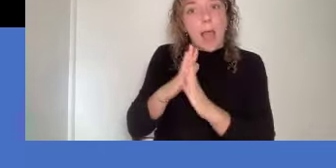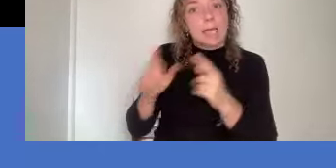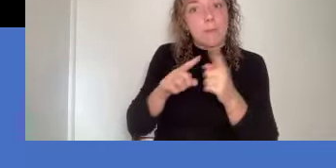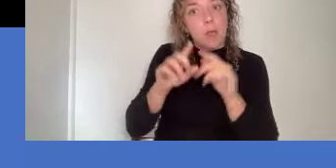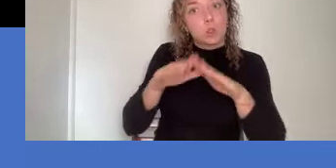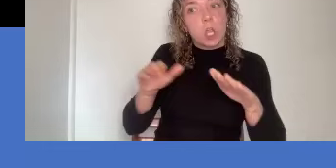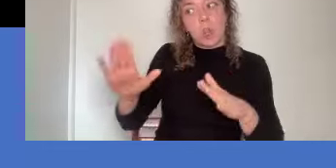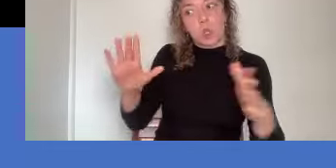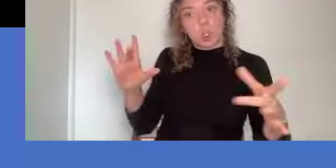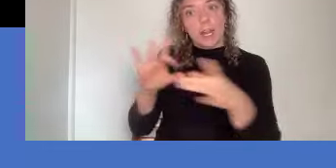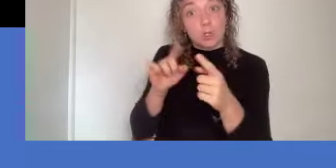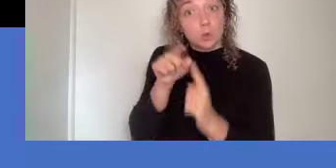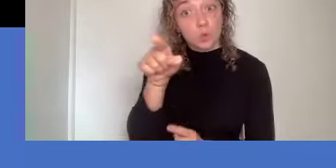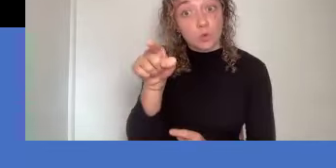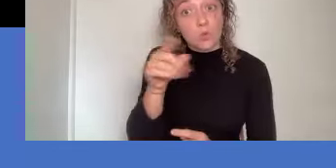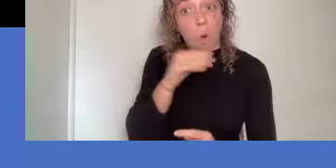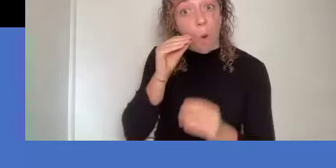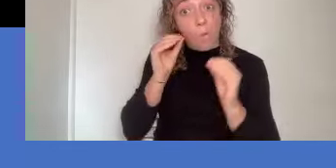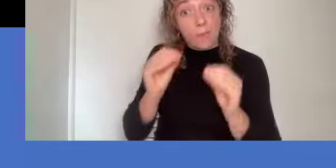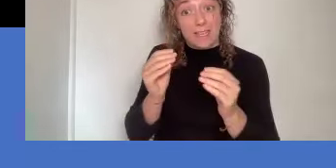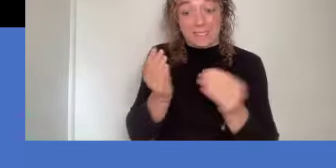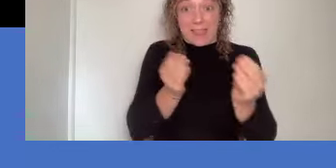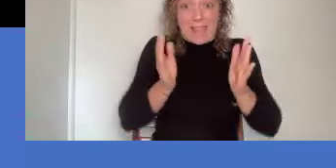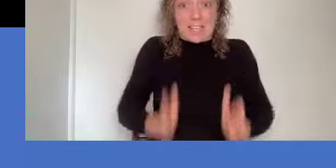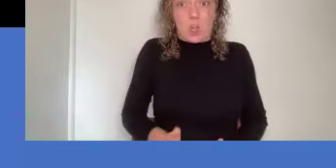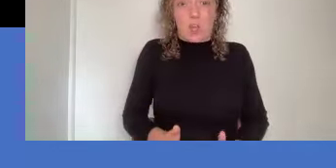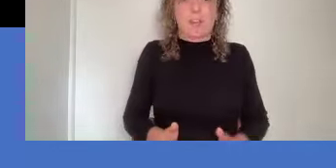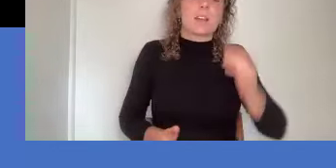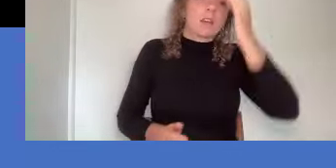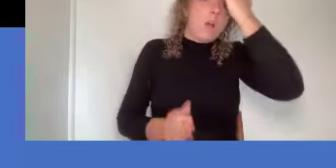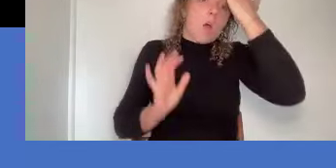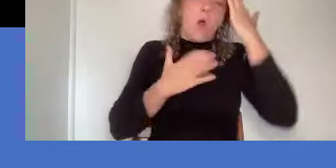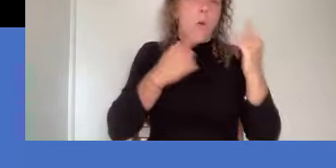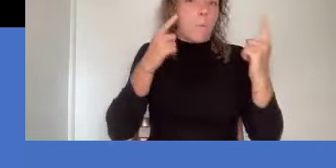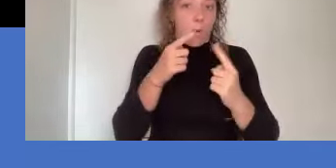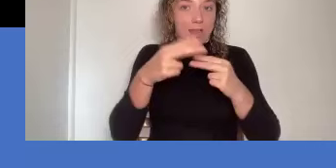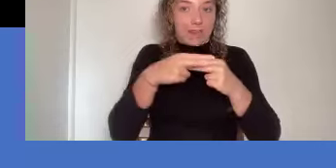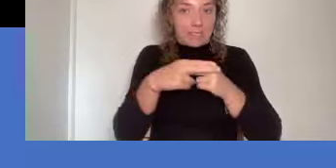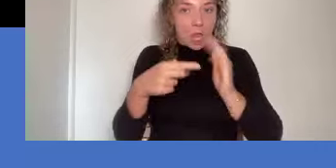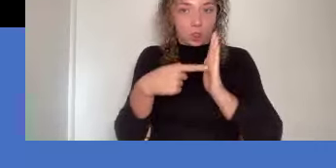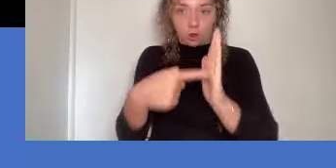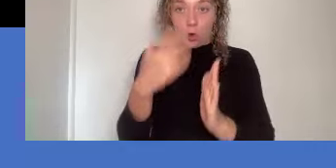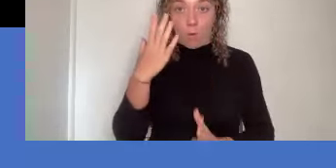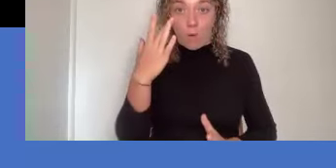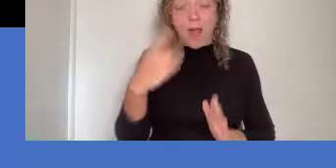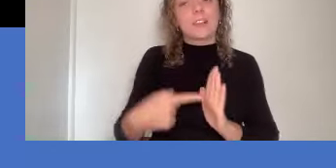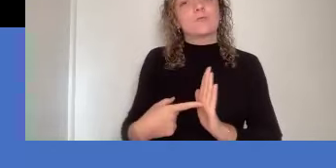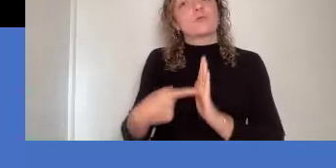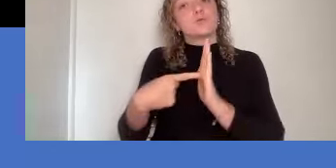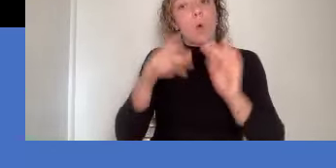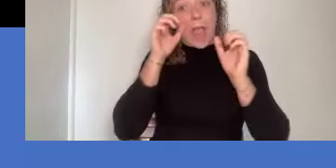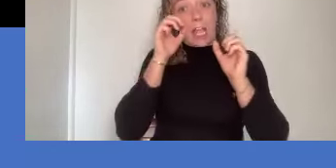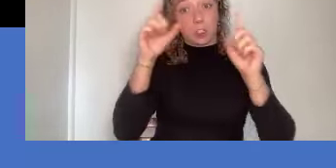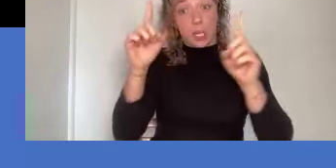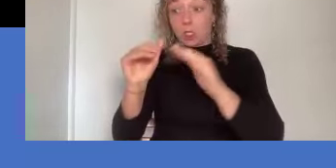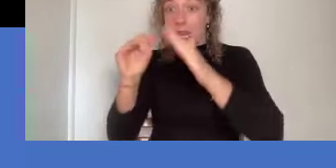child's connection to you, to a homeless liaison. But our point with this slide is to illustrate that education and